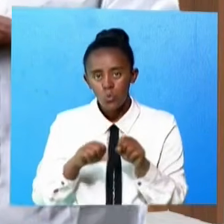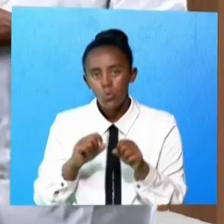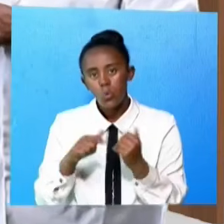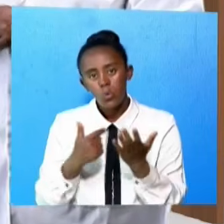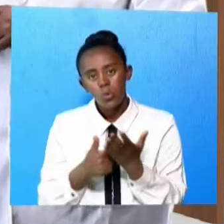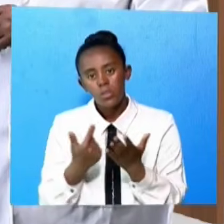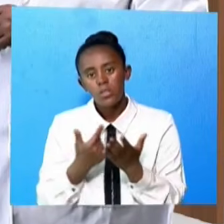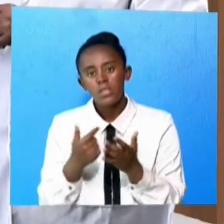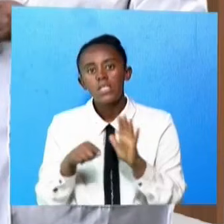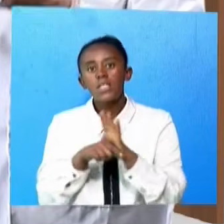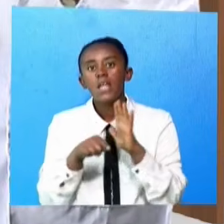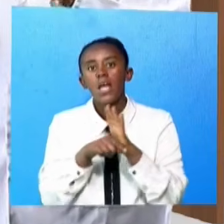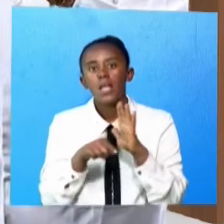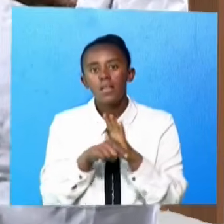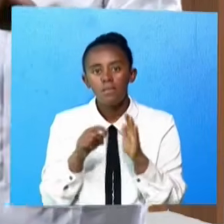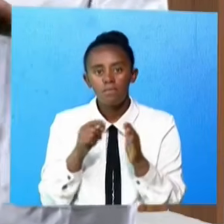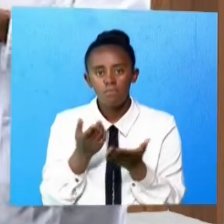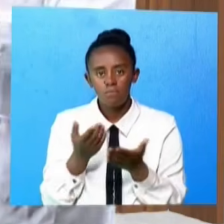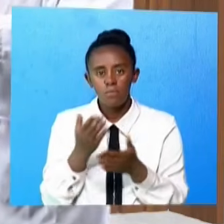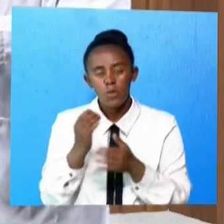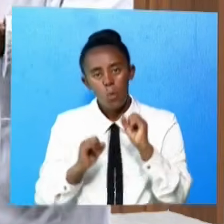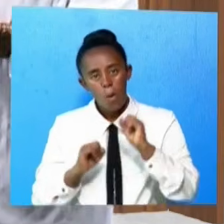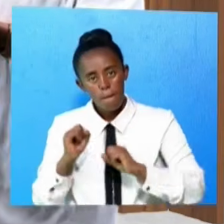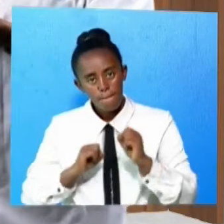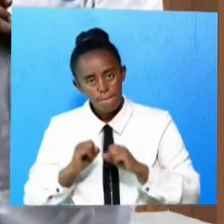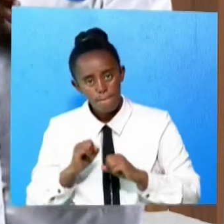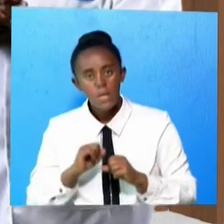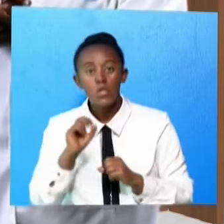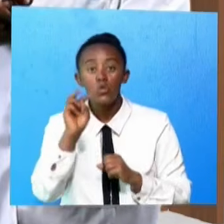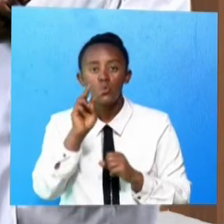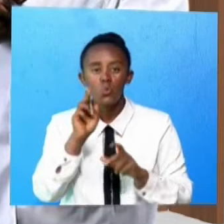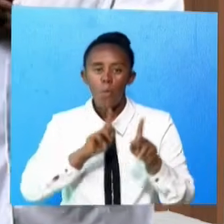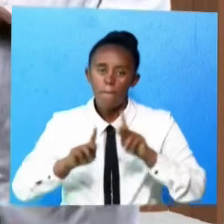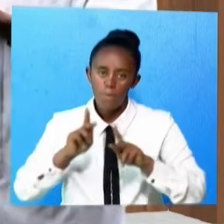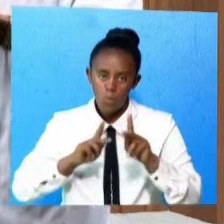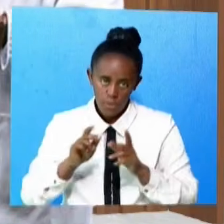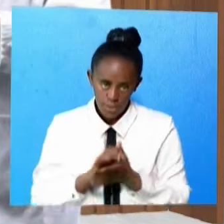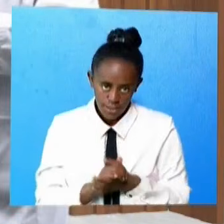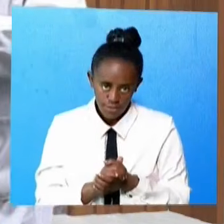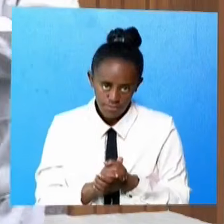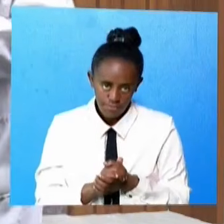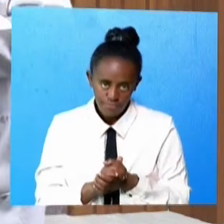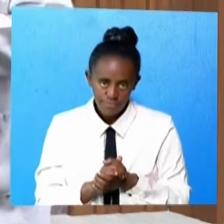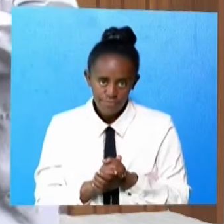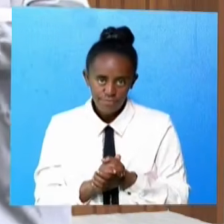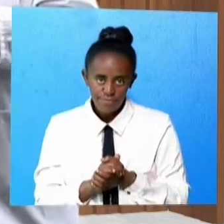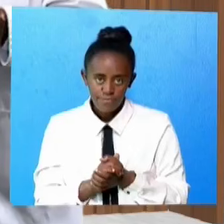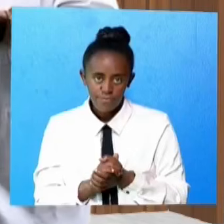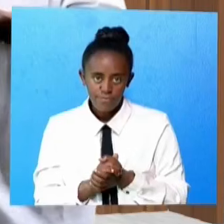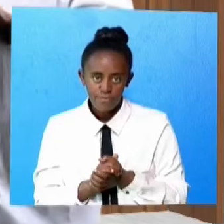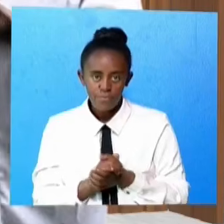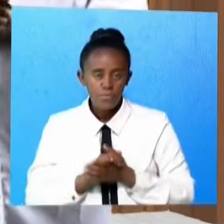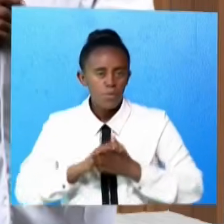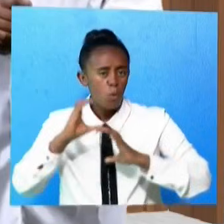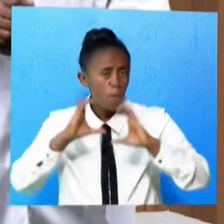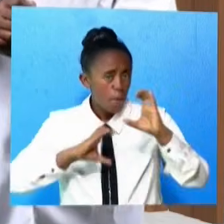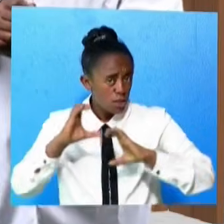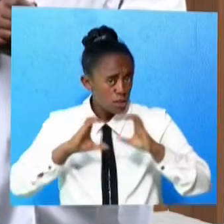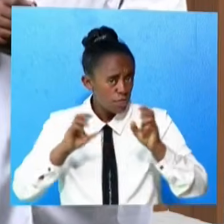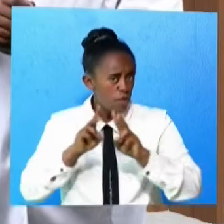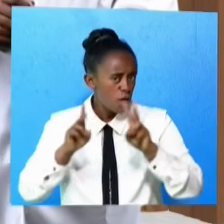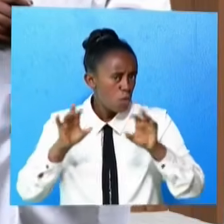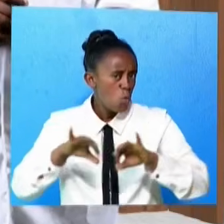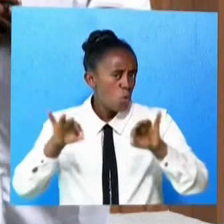is negative in order to compare two people. So comparison it's a very important part